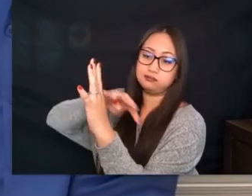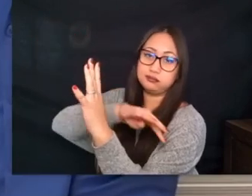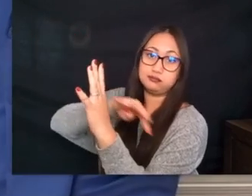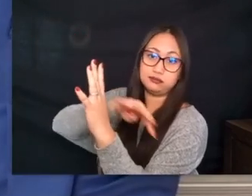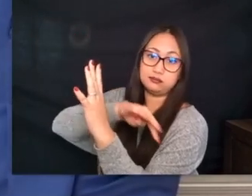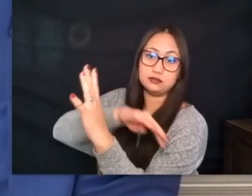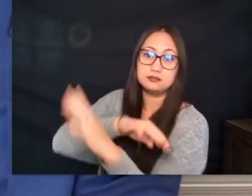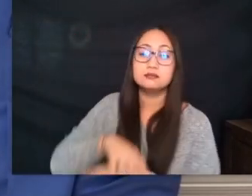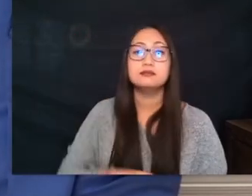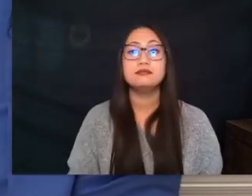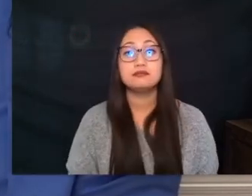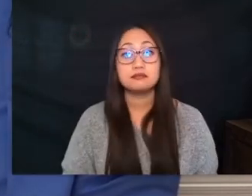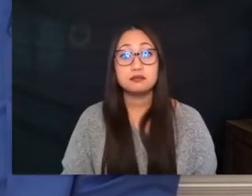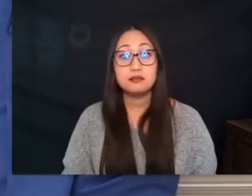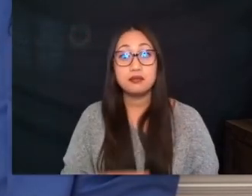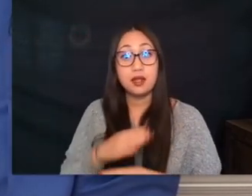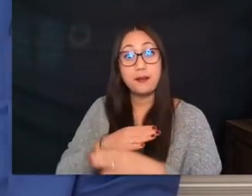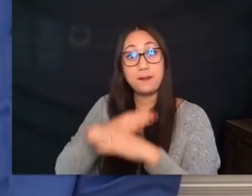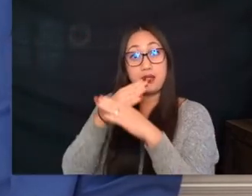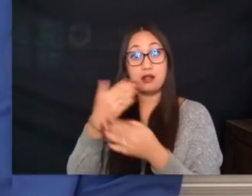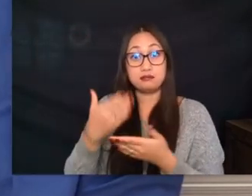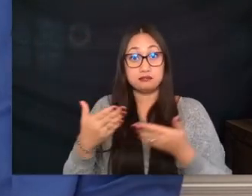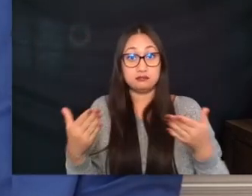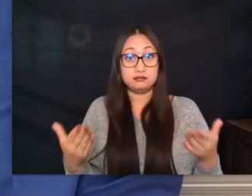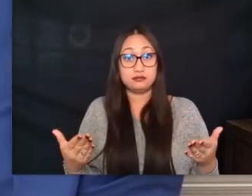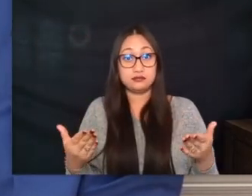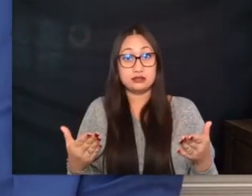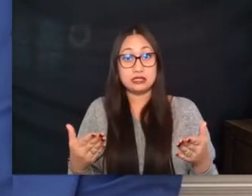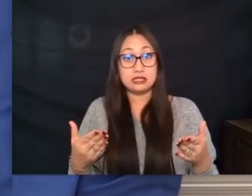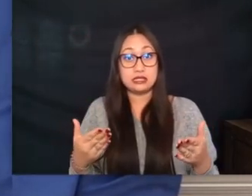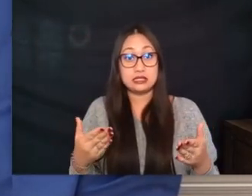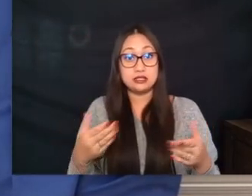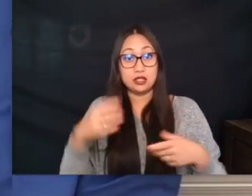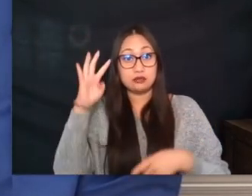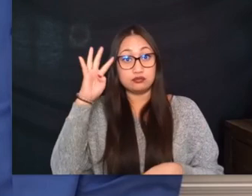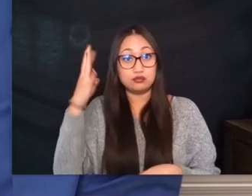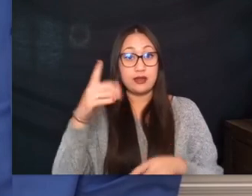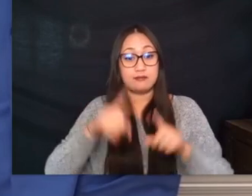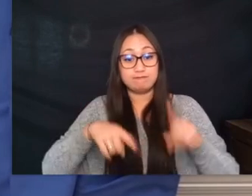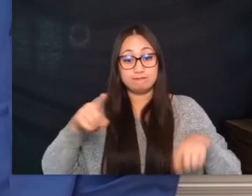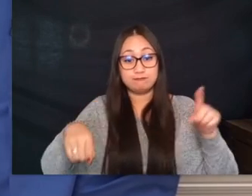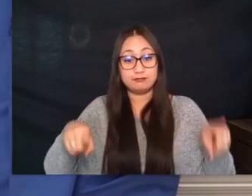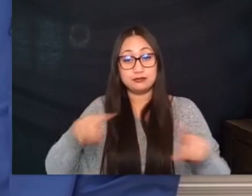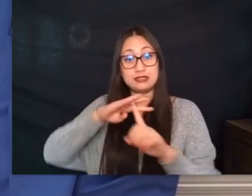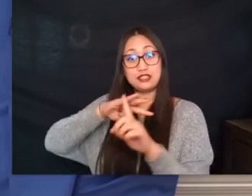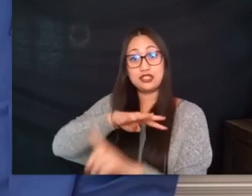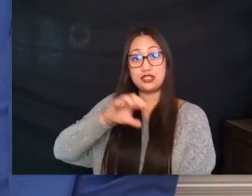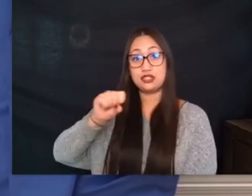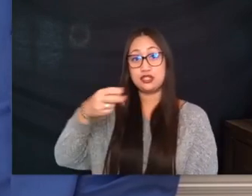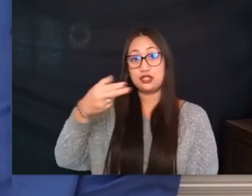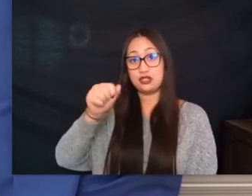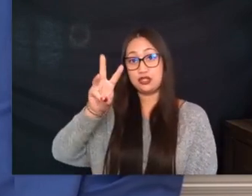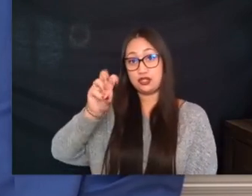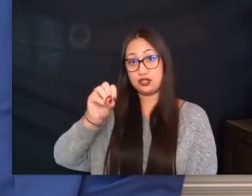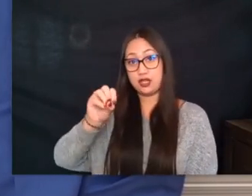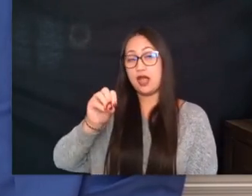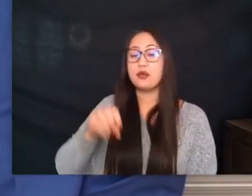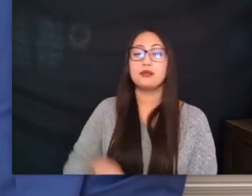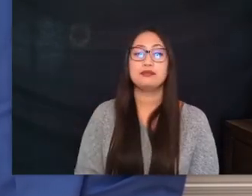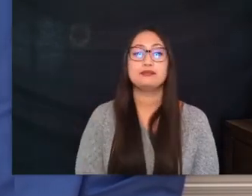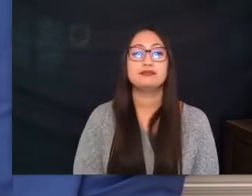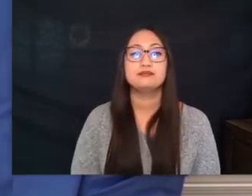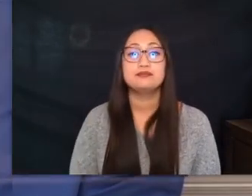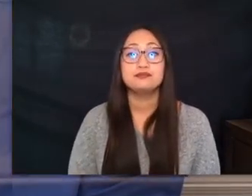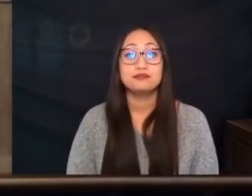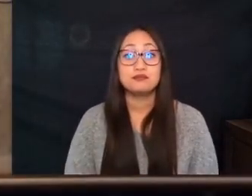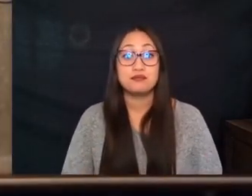Blocking sources of light can create different types of shadows. Now let's step into the light lab and do some experiments with different objects to see what kind of shadows